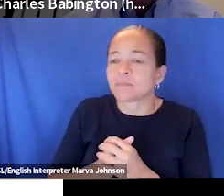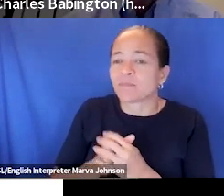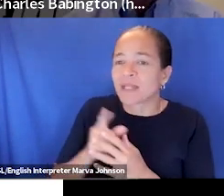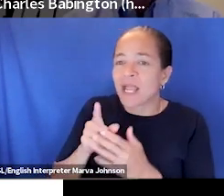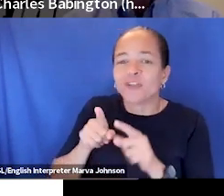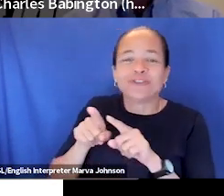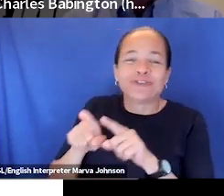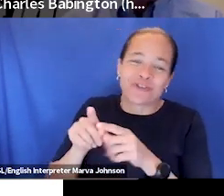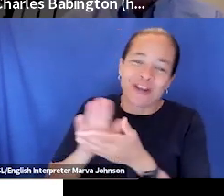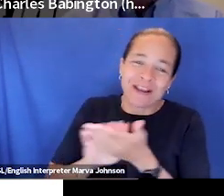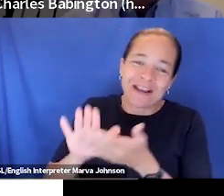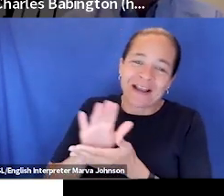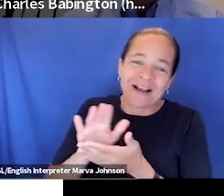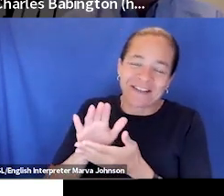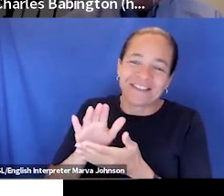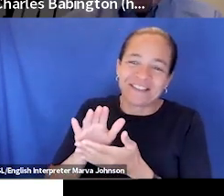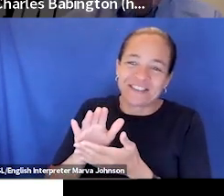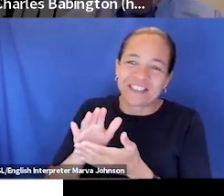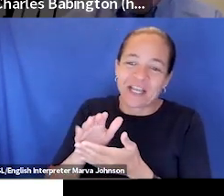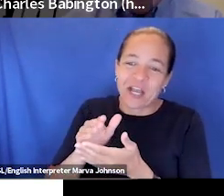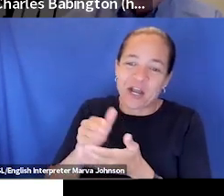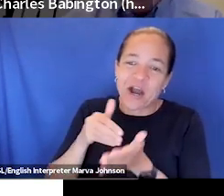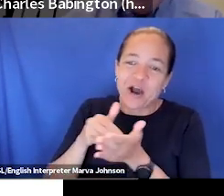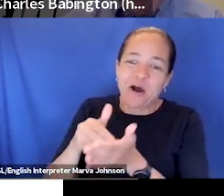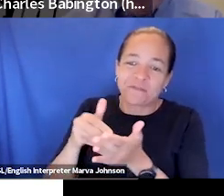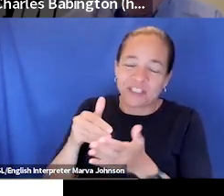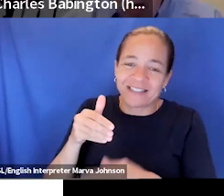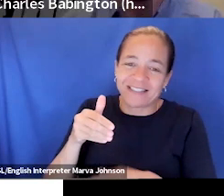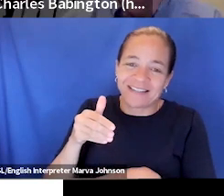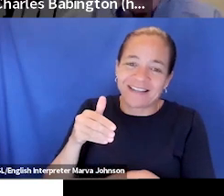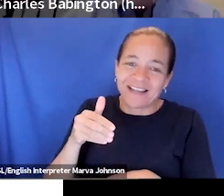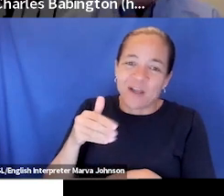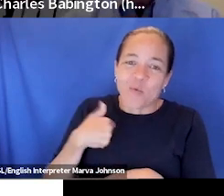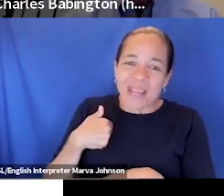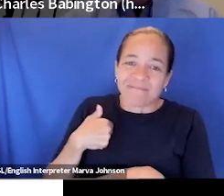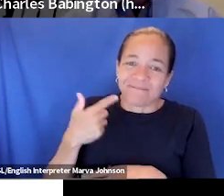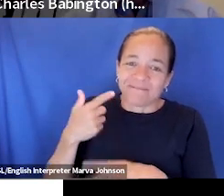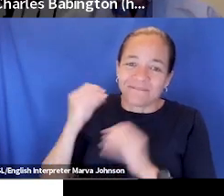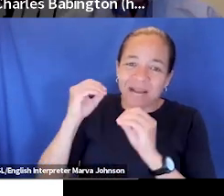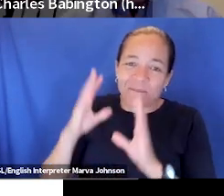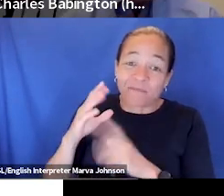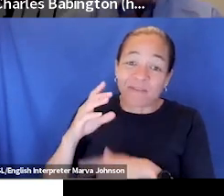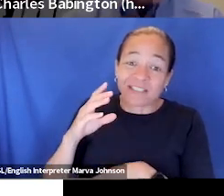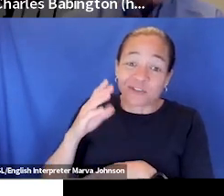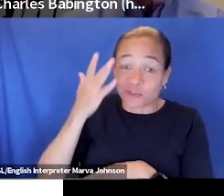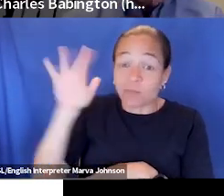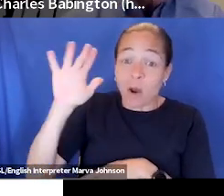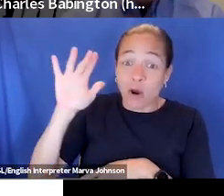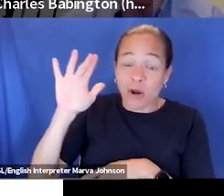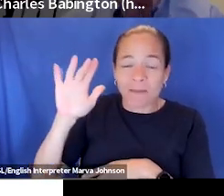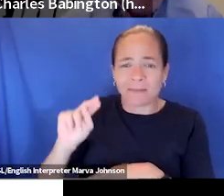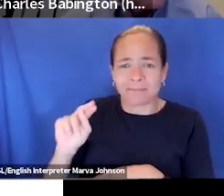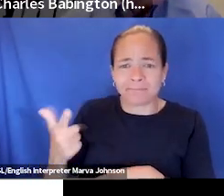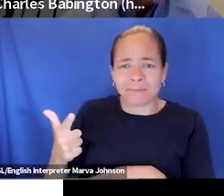college, we too often have professors who are very, very smart, but are not good writers. Sometimes